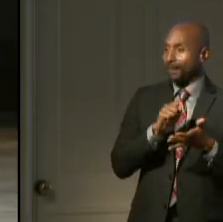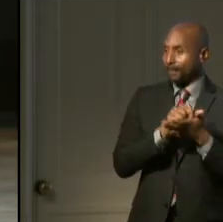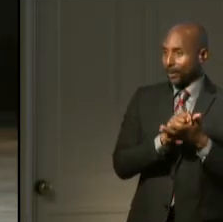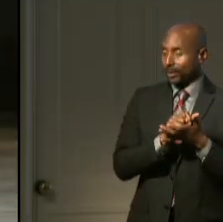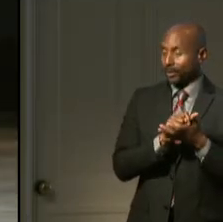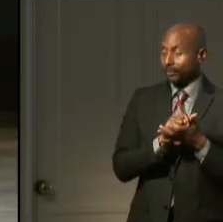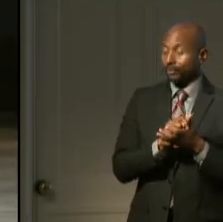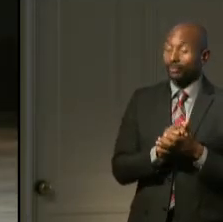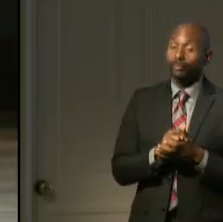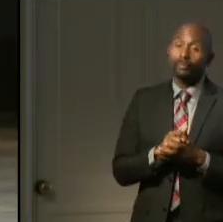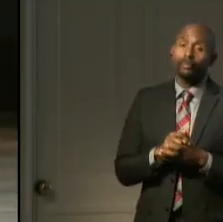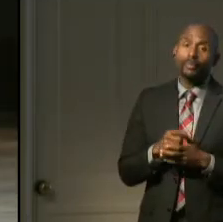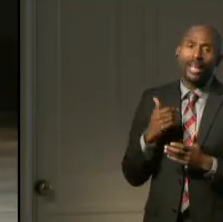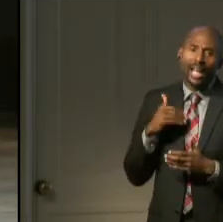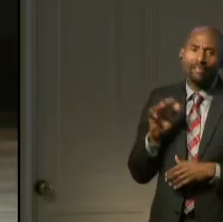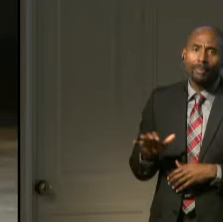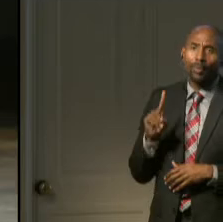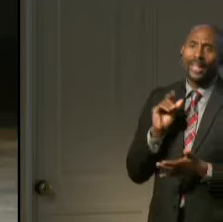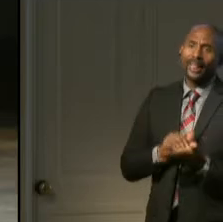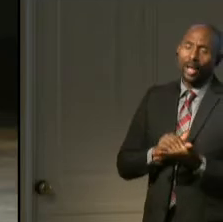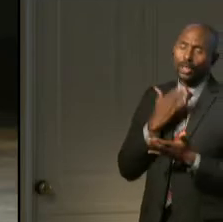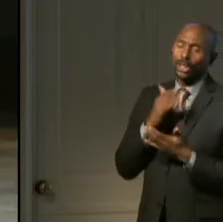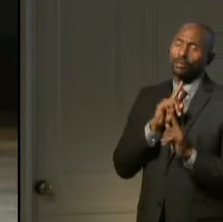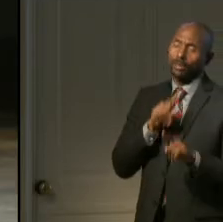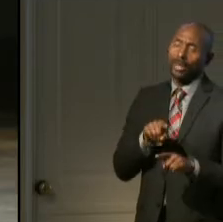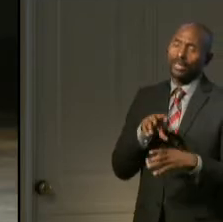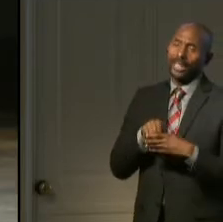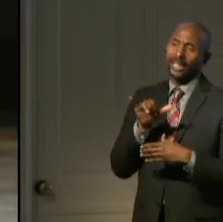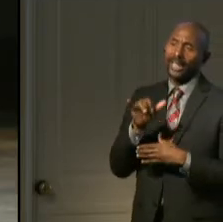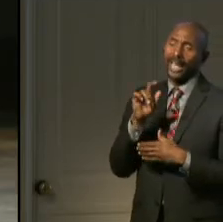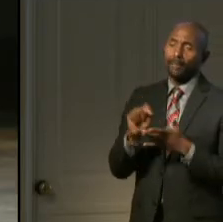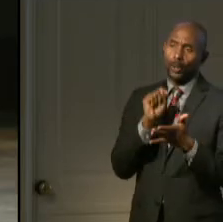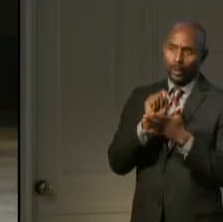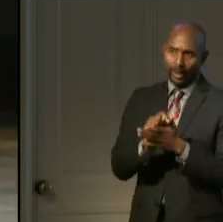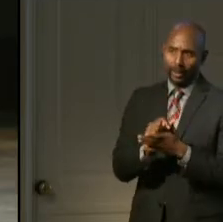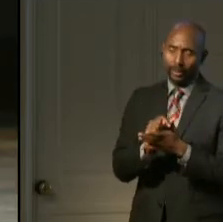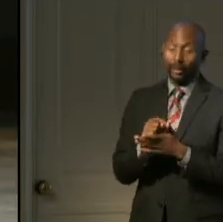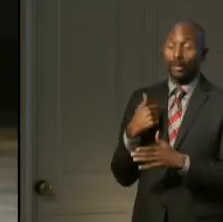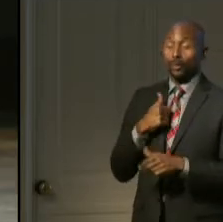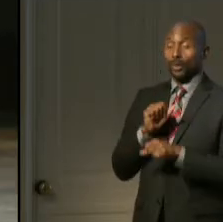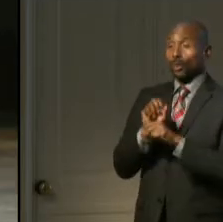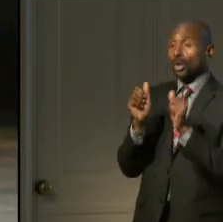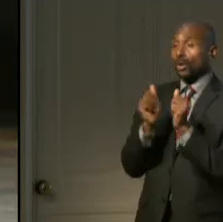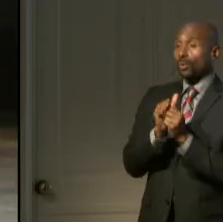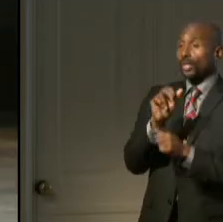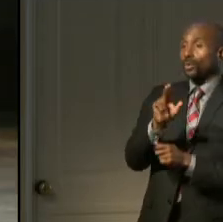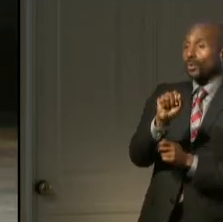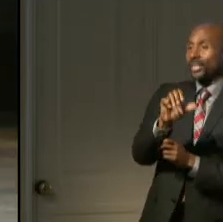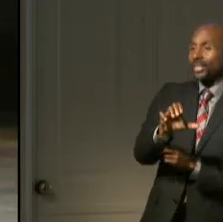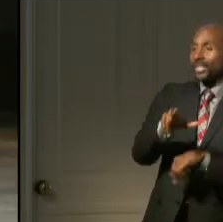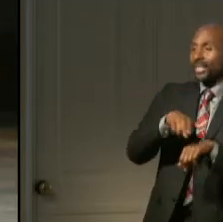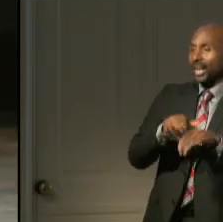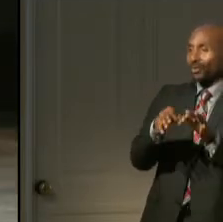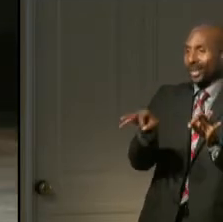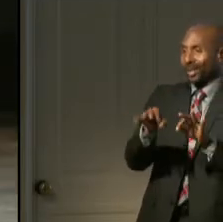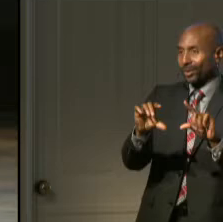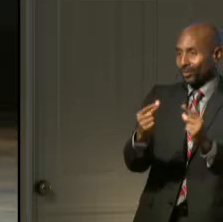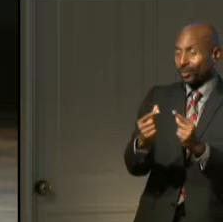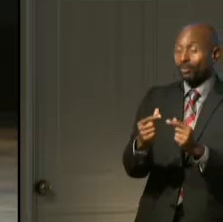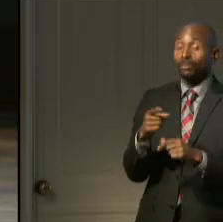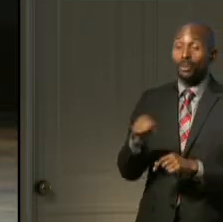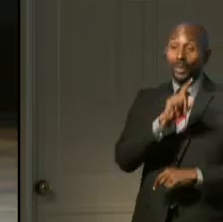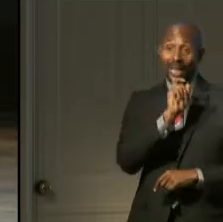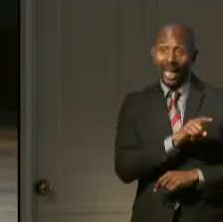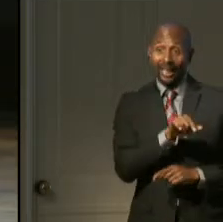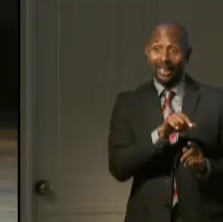maybe 1,000 good responses in that period of time. And we've worked with the USC's natural language group, so you can then ask a question of